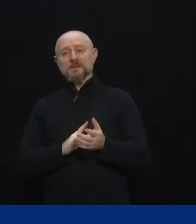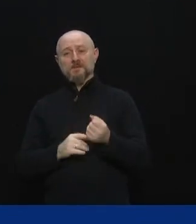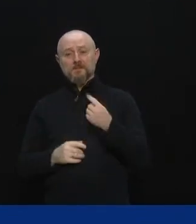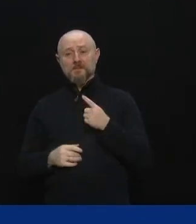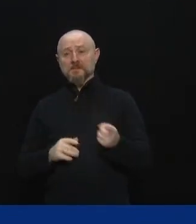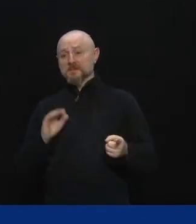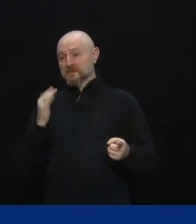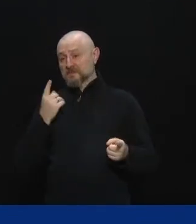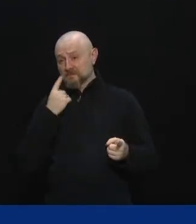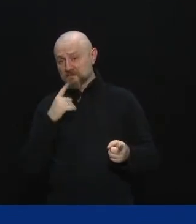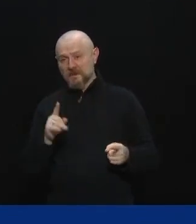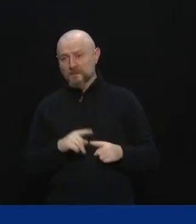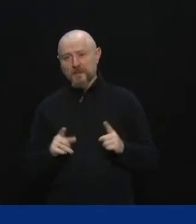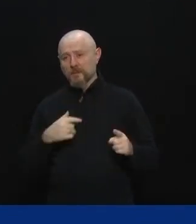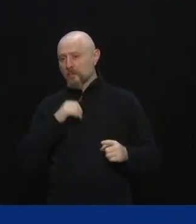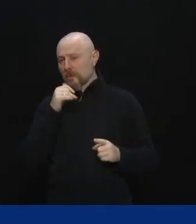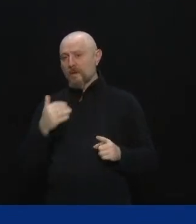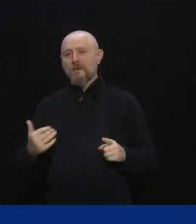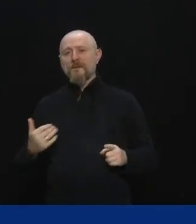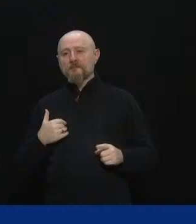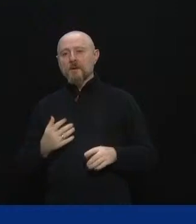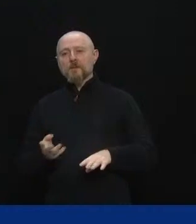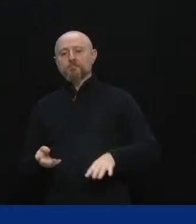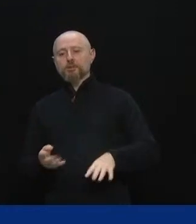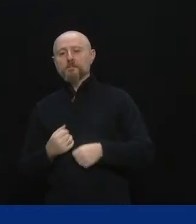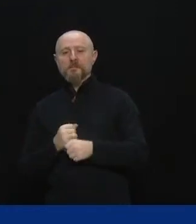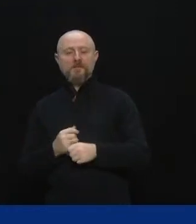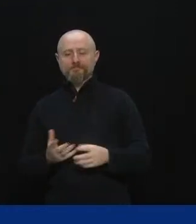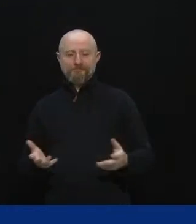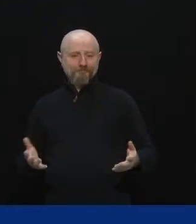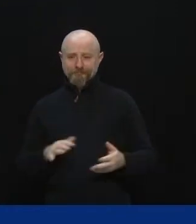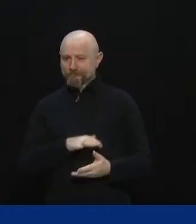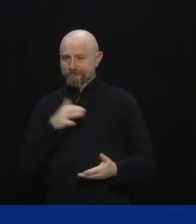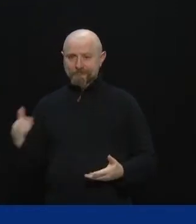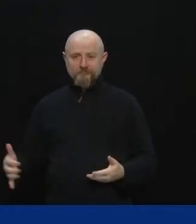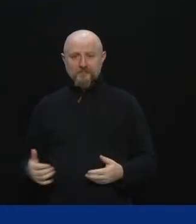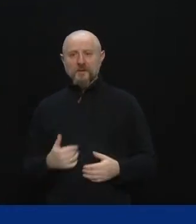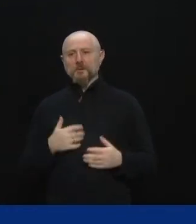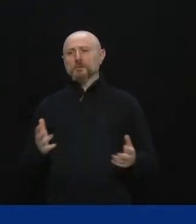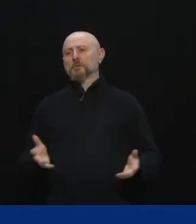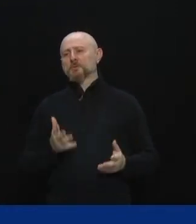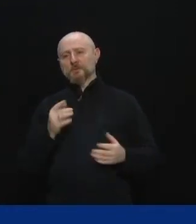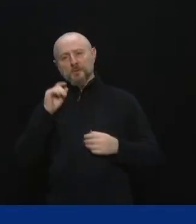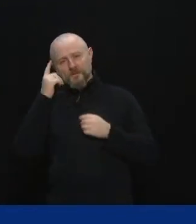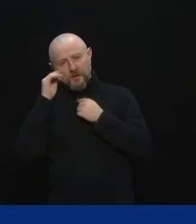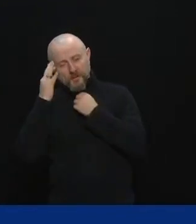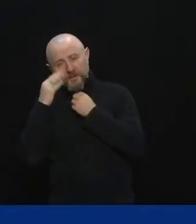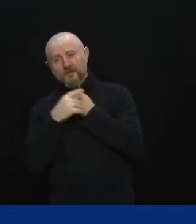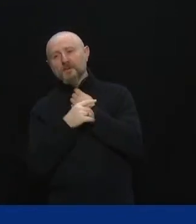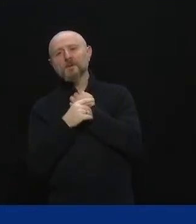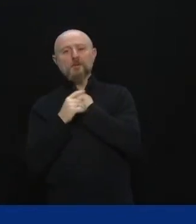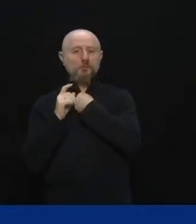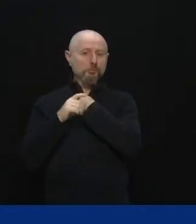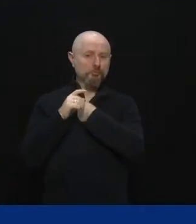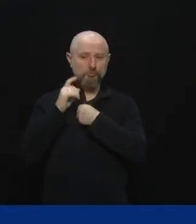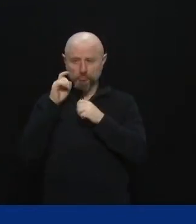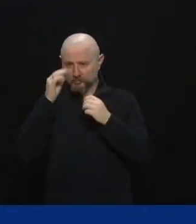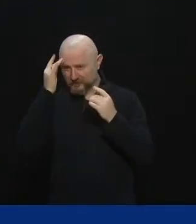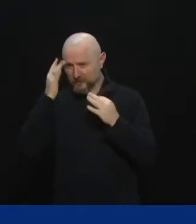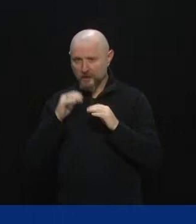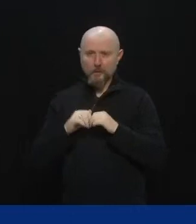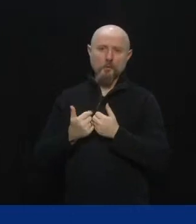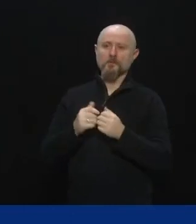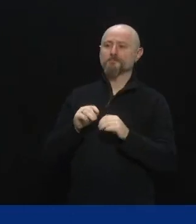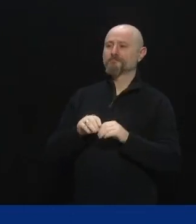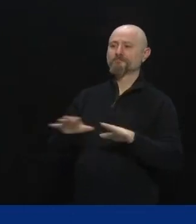very short supply. We're urging the federal government to consider its distribution not only on a